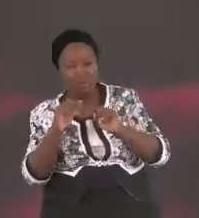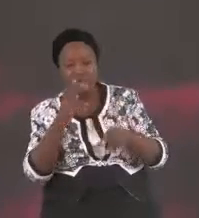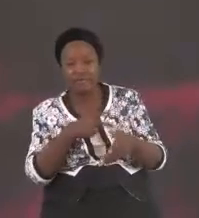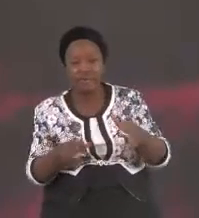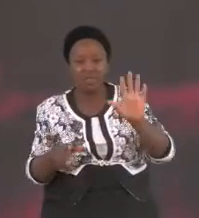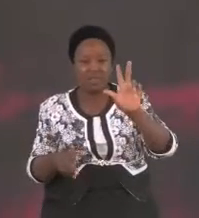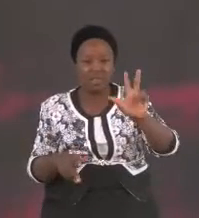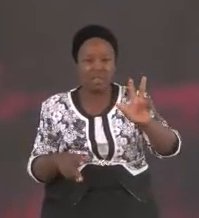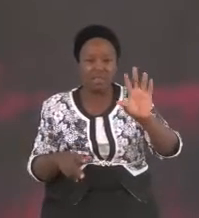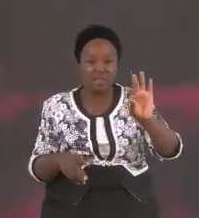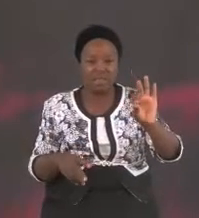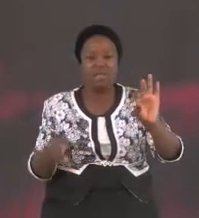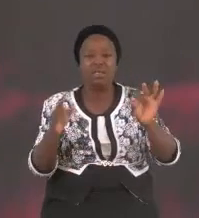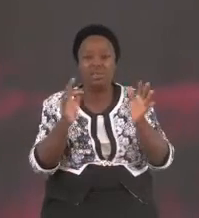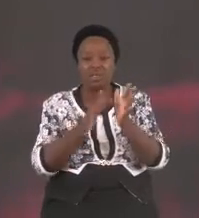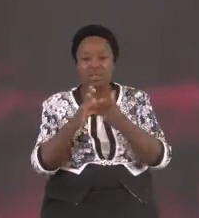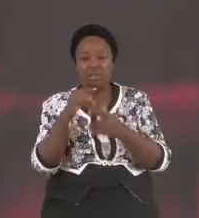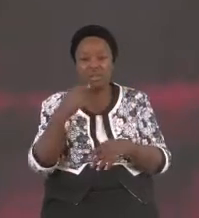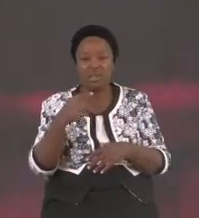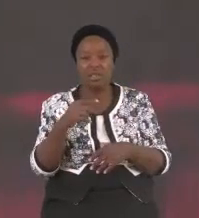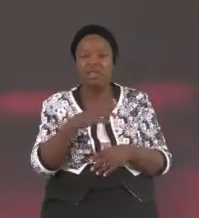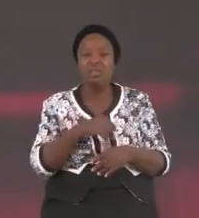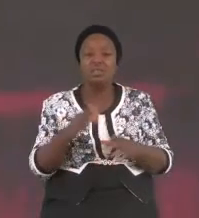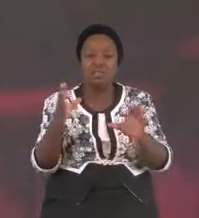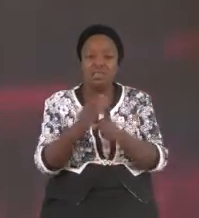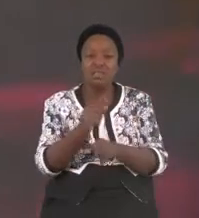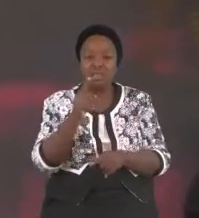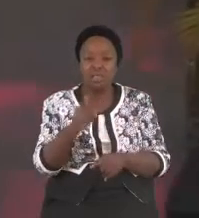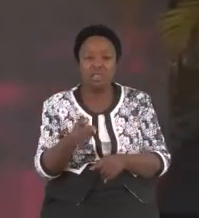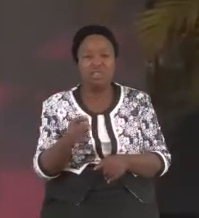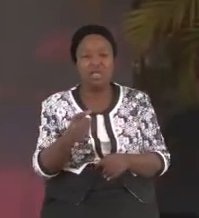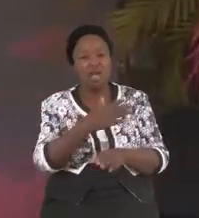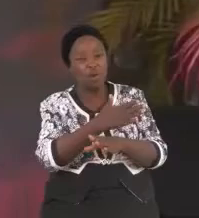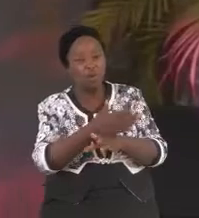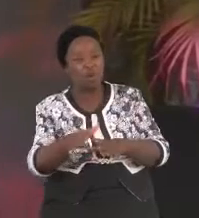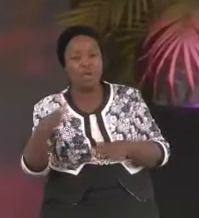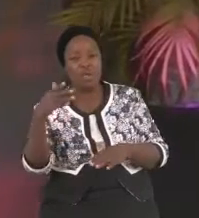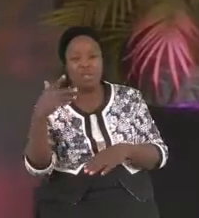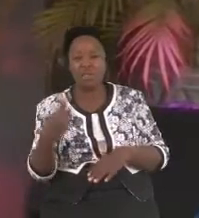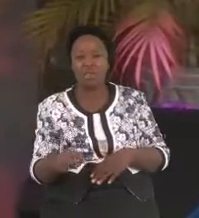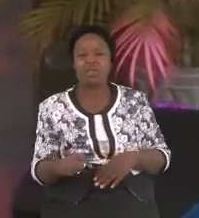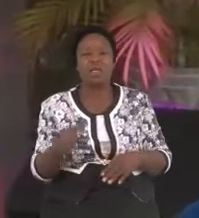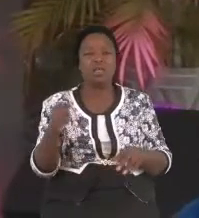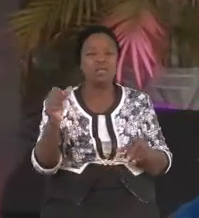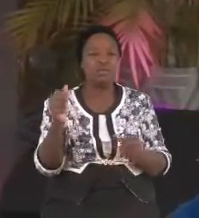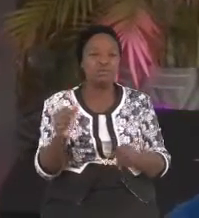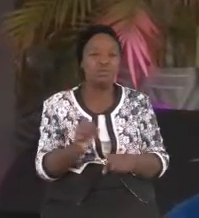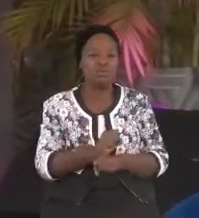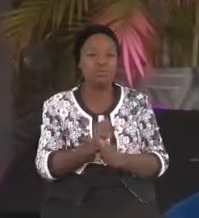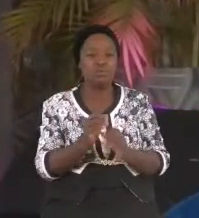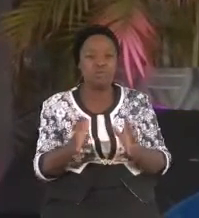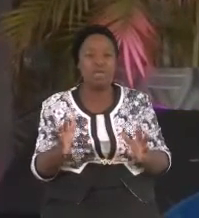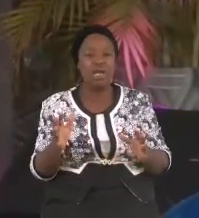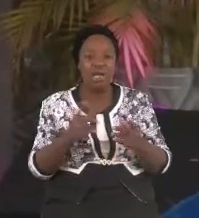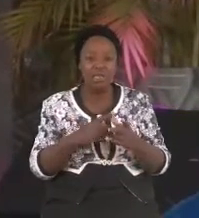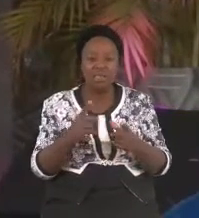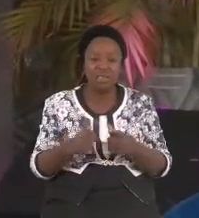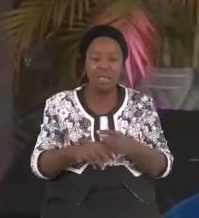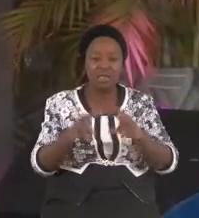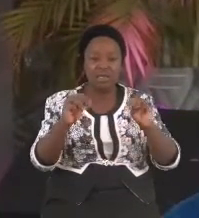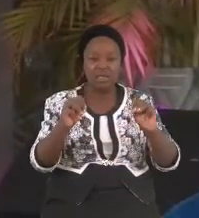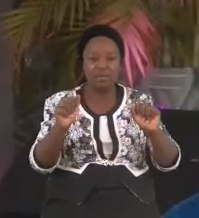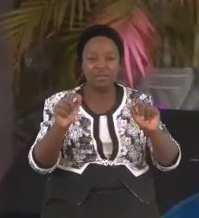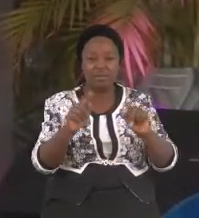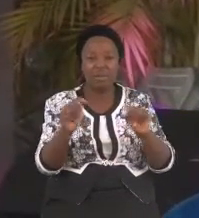jesus said take he away that stood matha the sister of fema that was dead sage unto